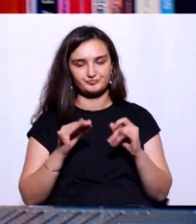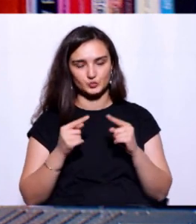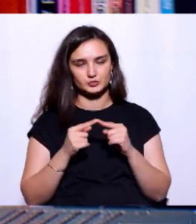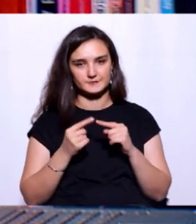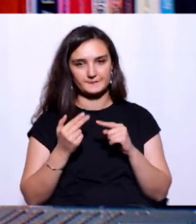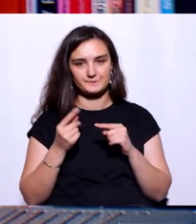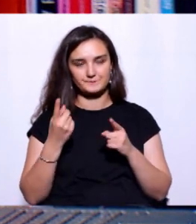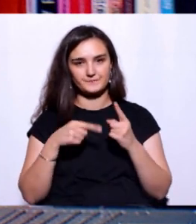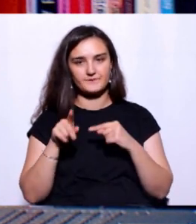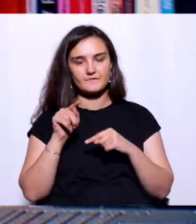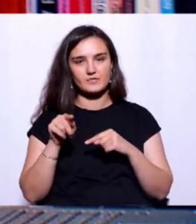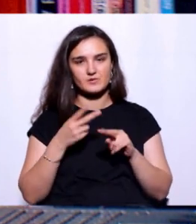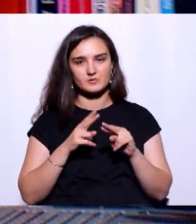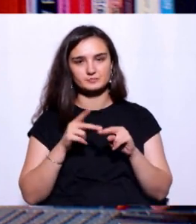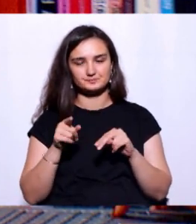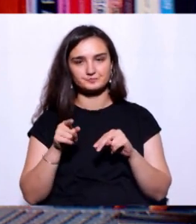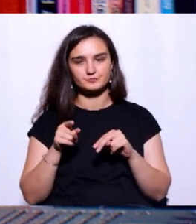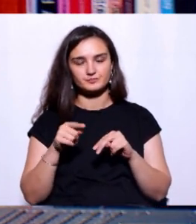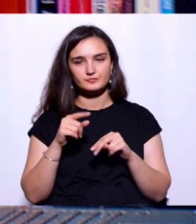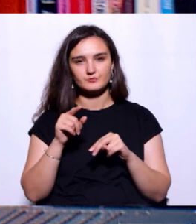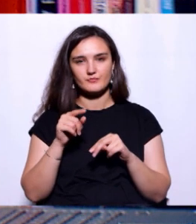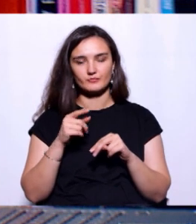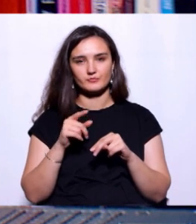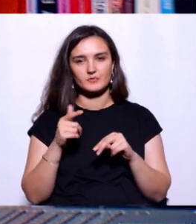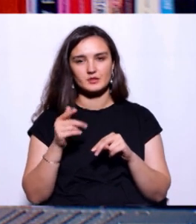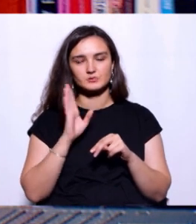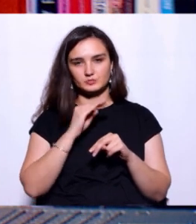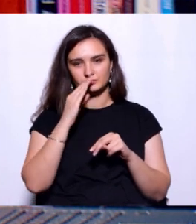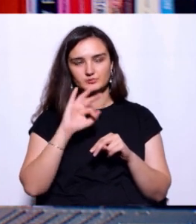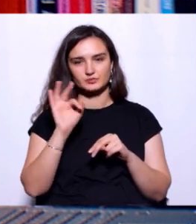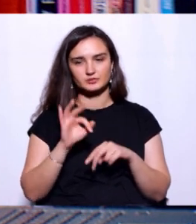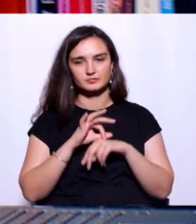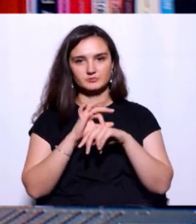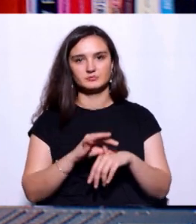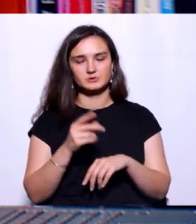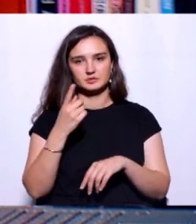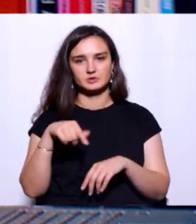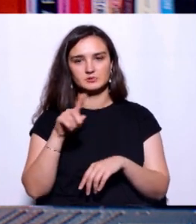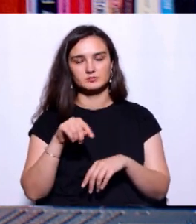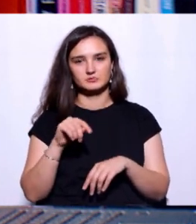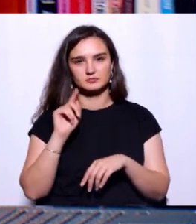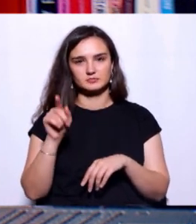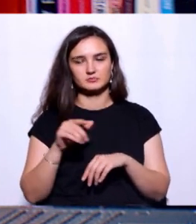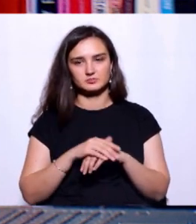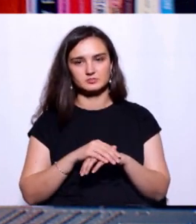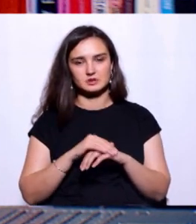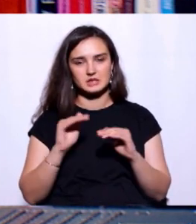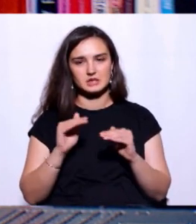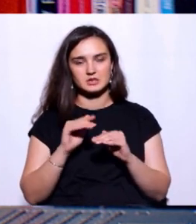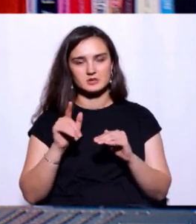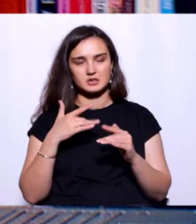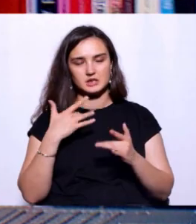right, them. It's the object pronoun. So, grandparents often take them to the